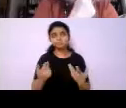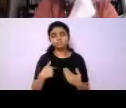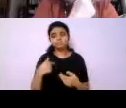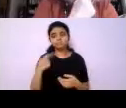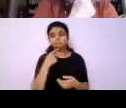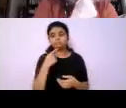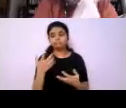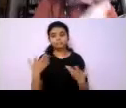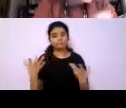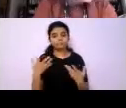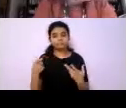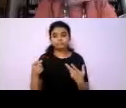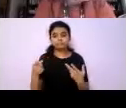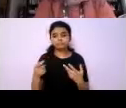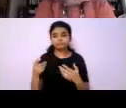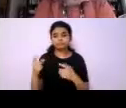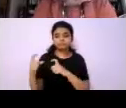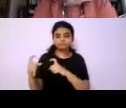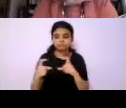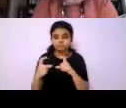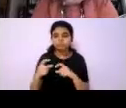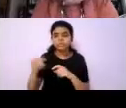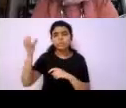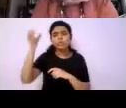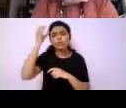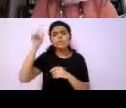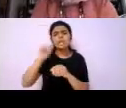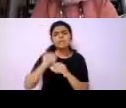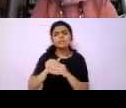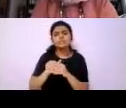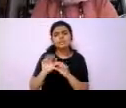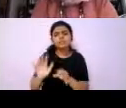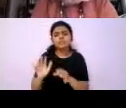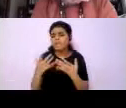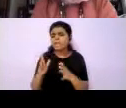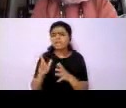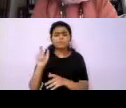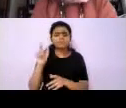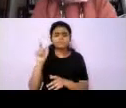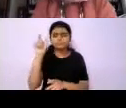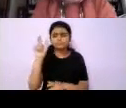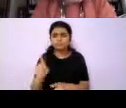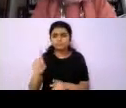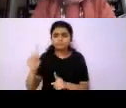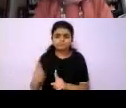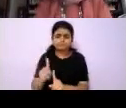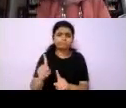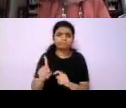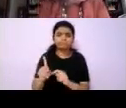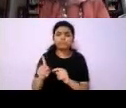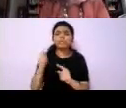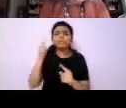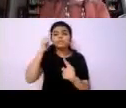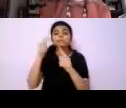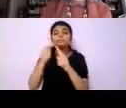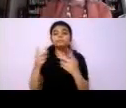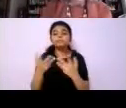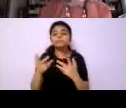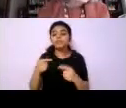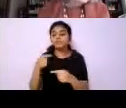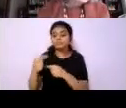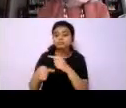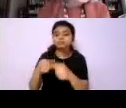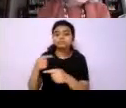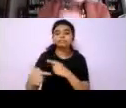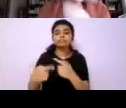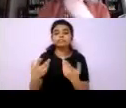is restricted by contextual considerations in any one deliberation, it aims at regulative